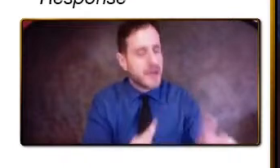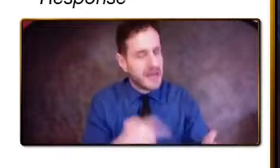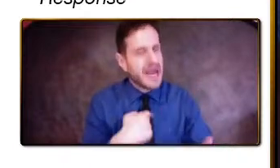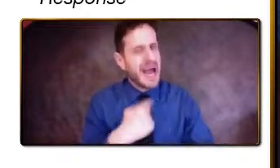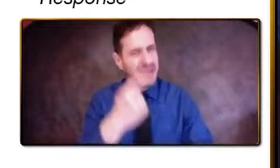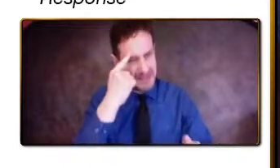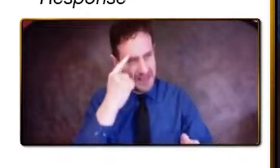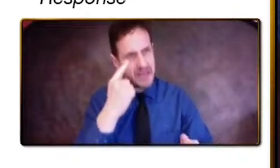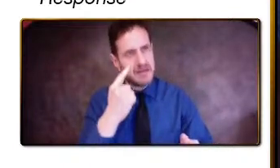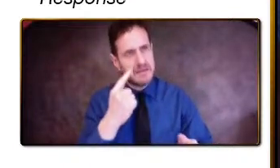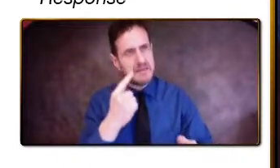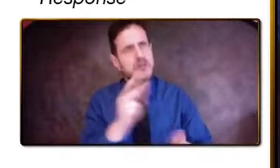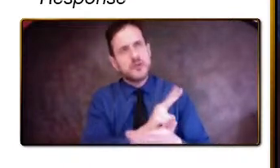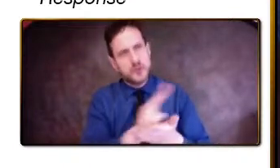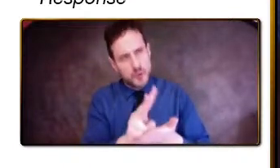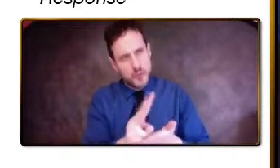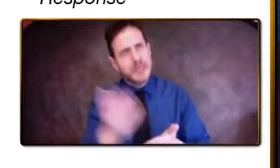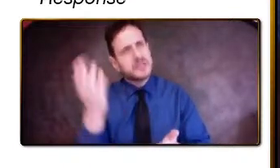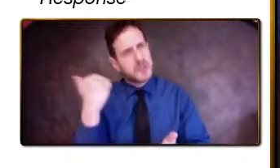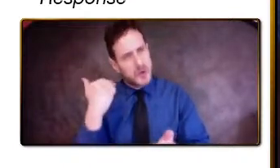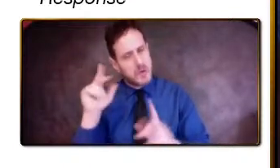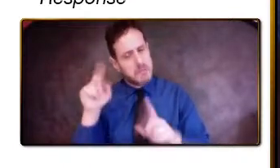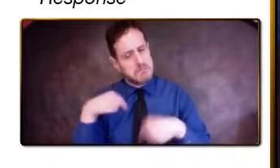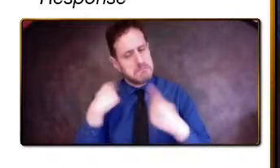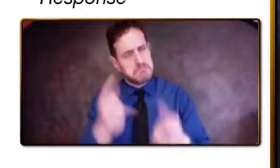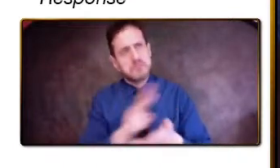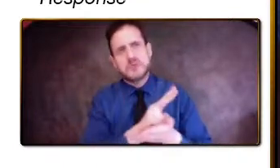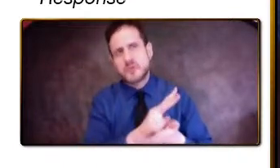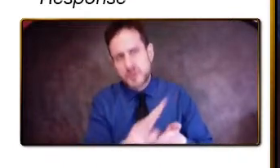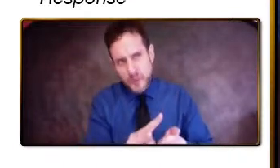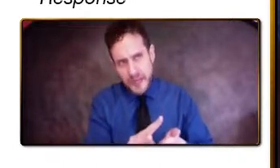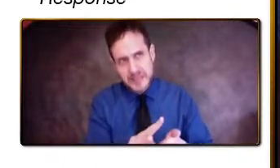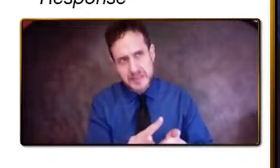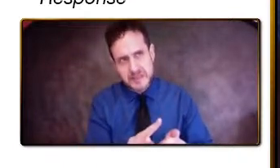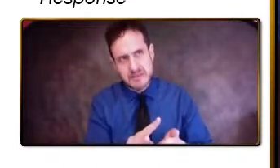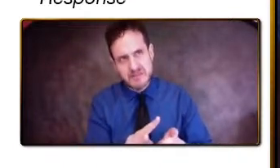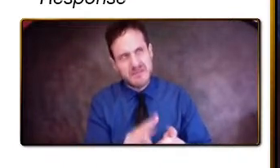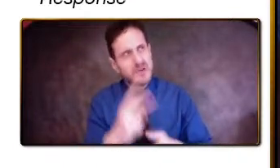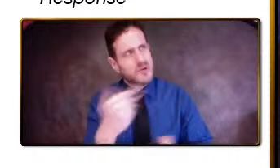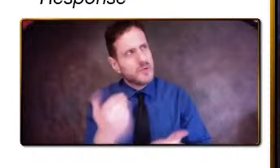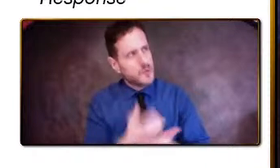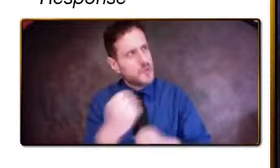one incubation period past New Year's Day, New Year's Eve,